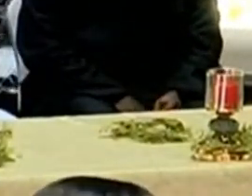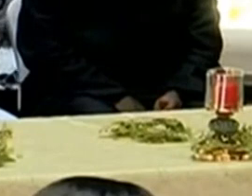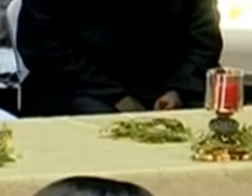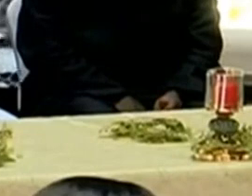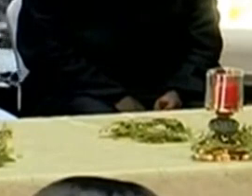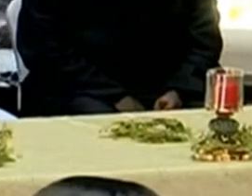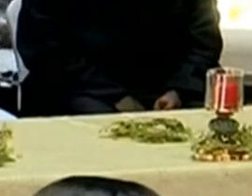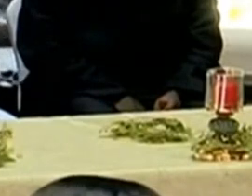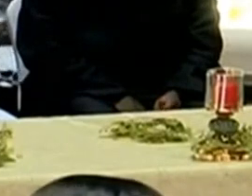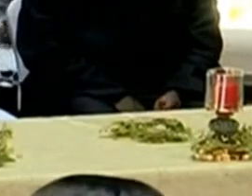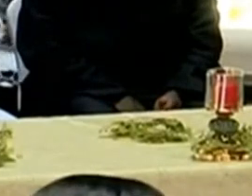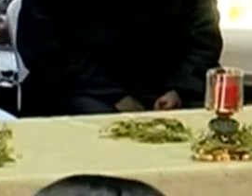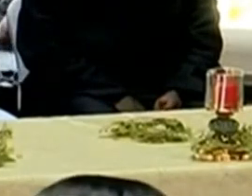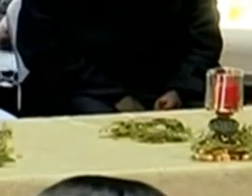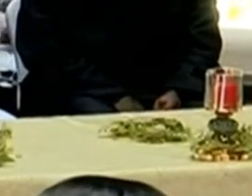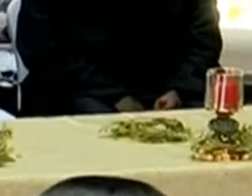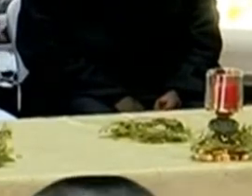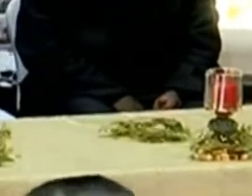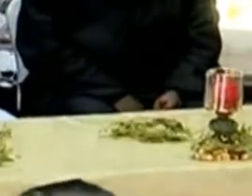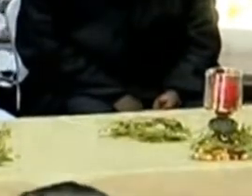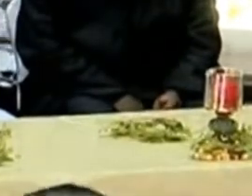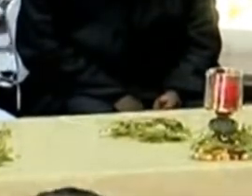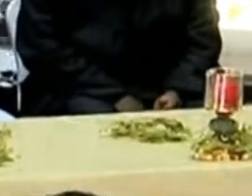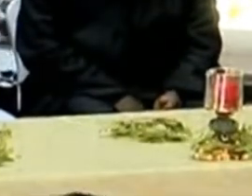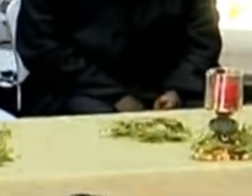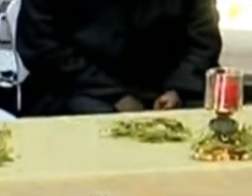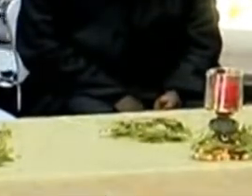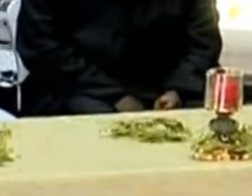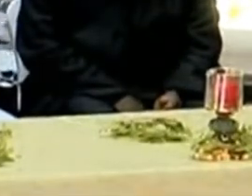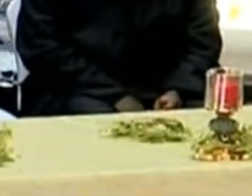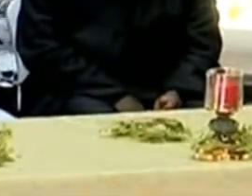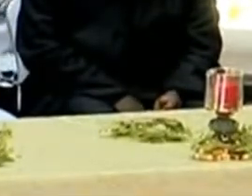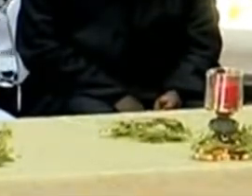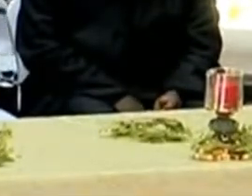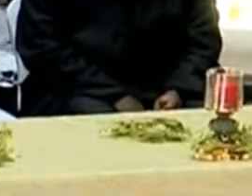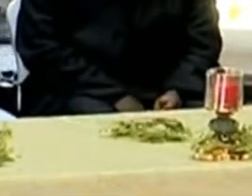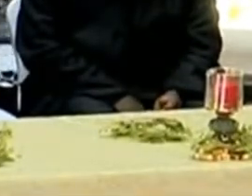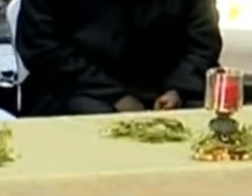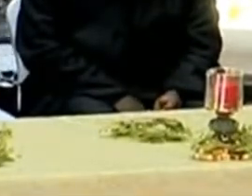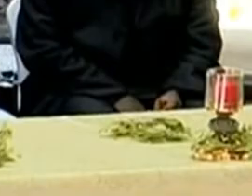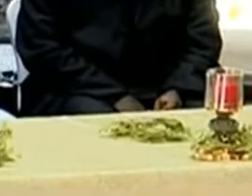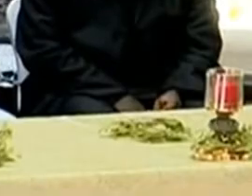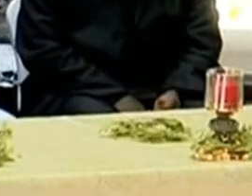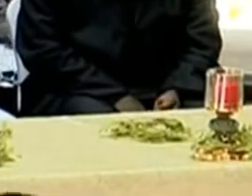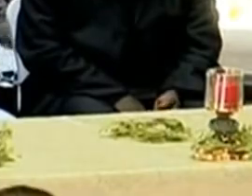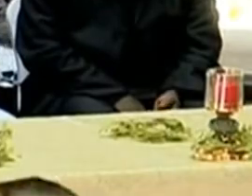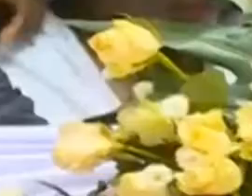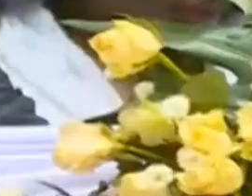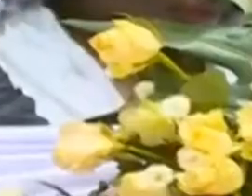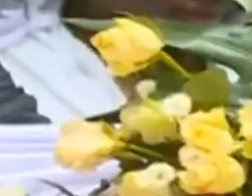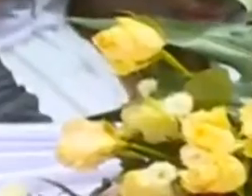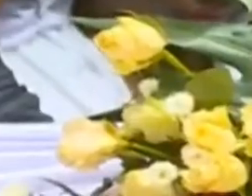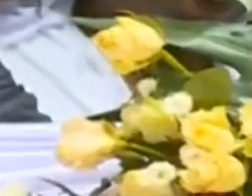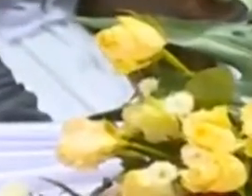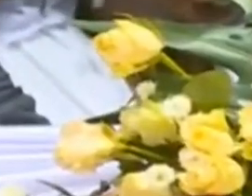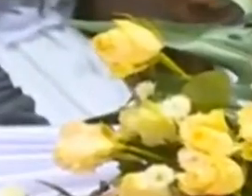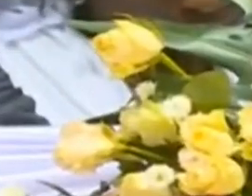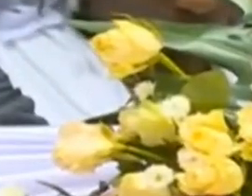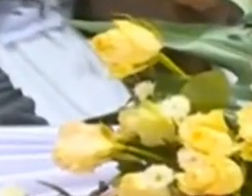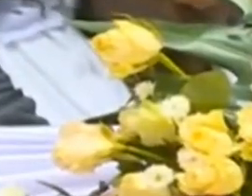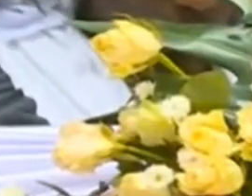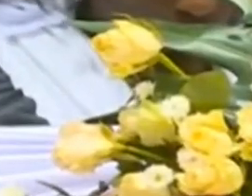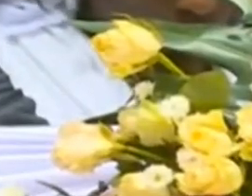Ian, and then confession will be Pastor Bonnie Mora, then Bishop Jane Kangeve, then